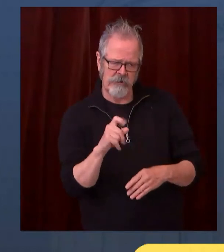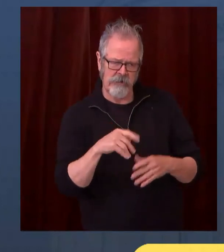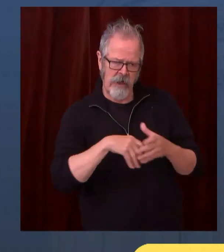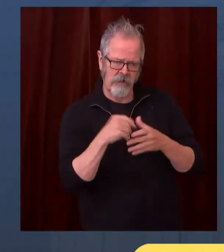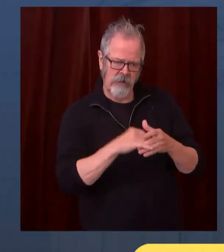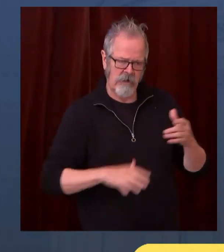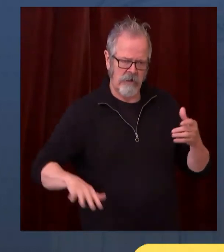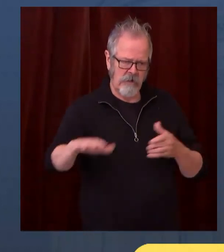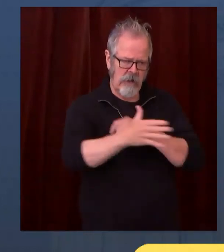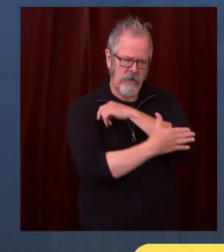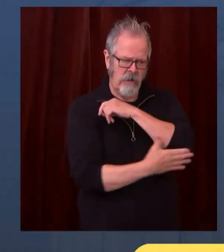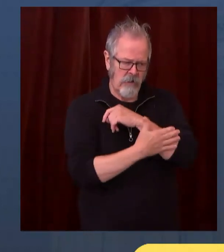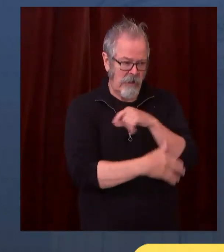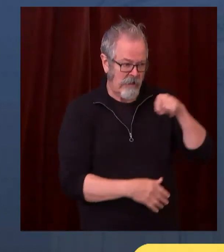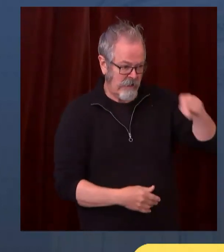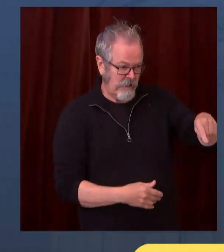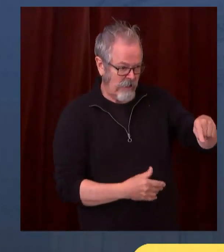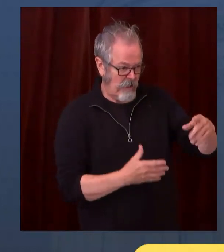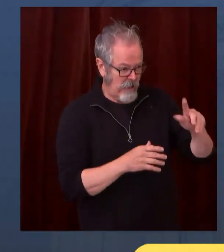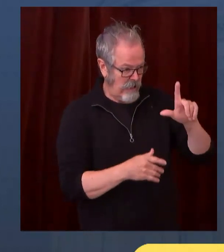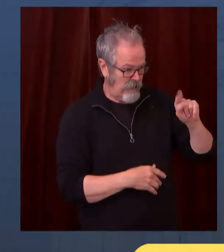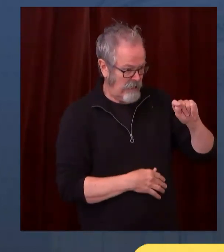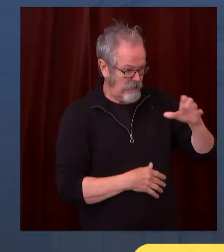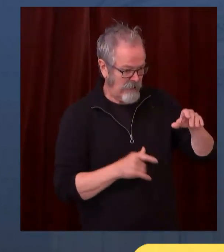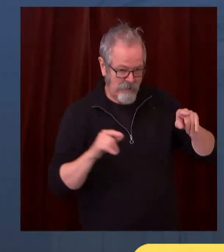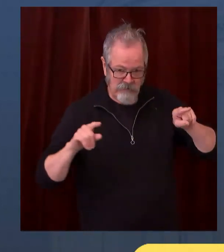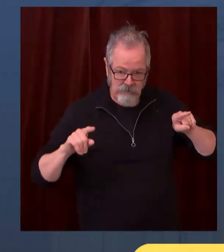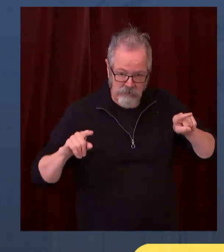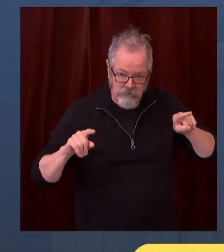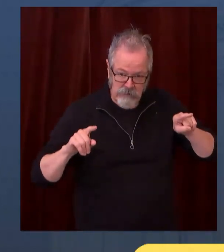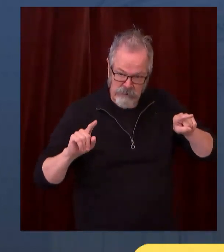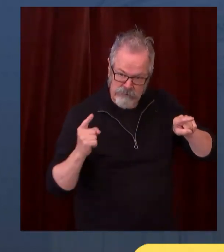Need to stay in that range for 2 weeks. And then minimum